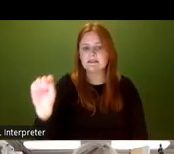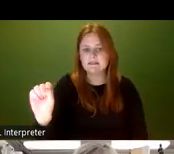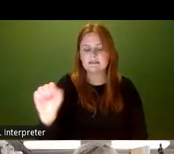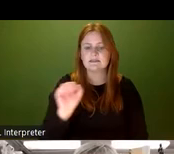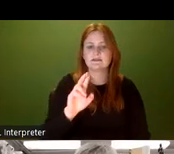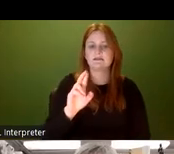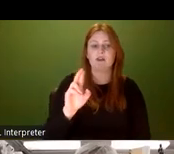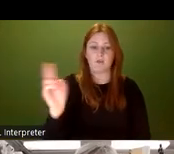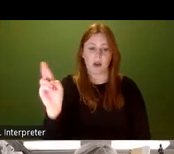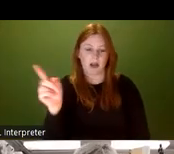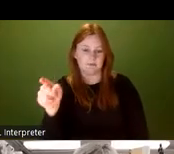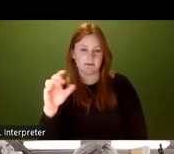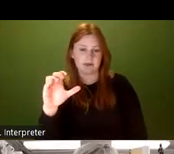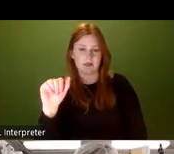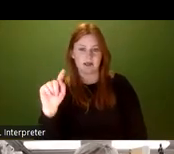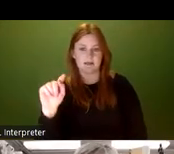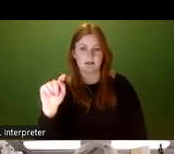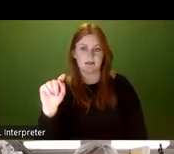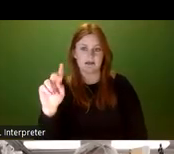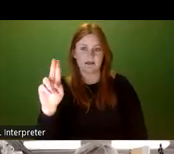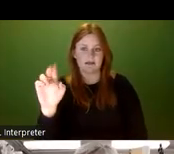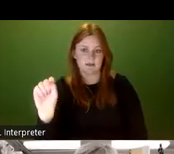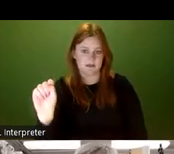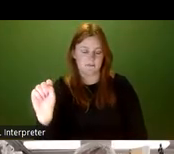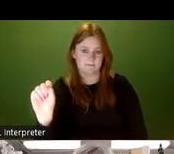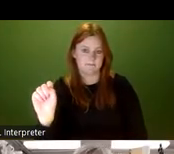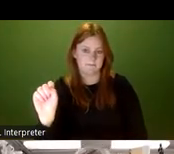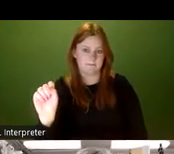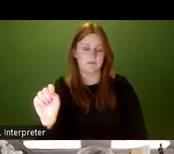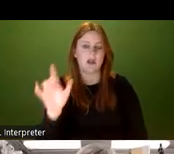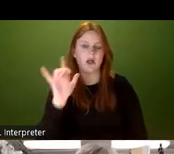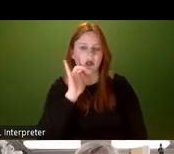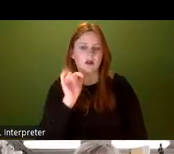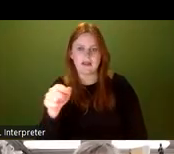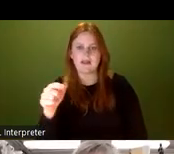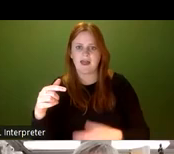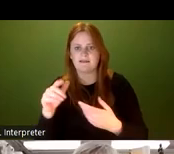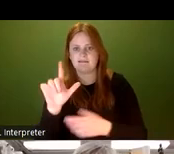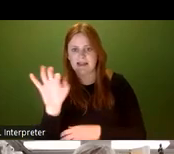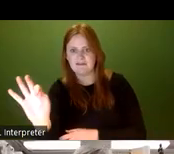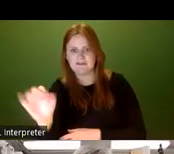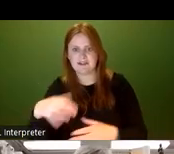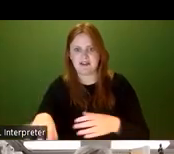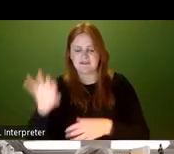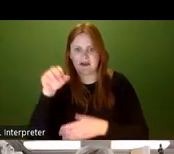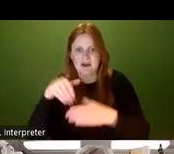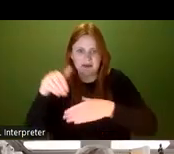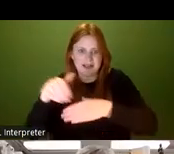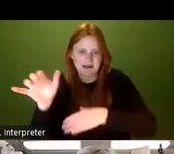was scanned, but it looked a lot like that ginkgo leaf I had found outside at this